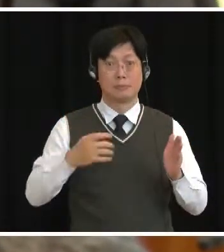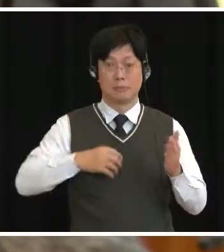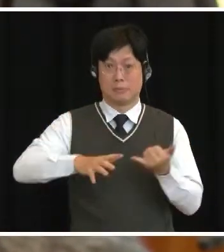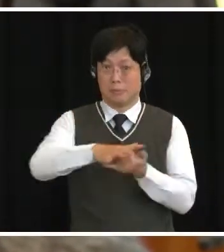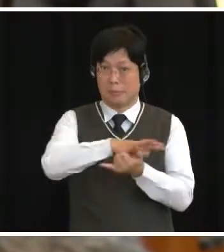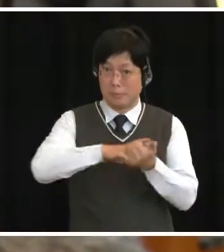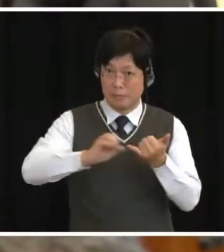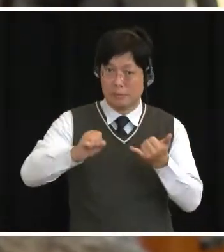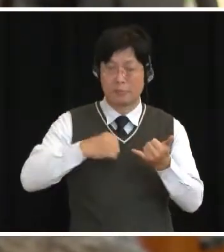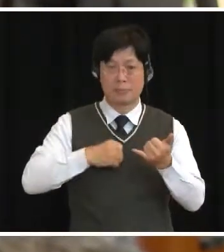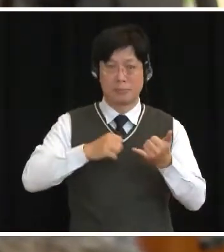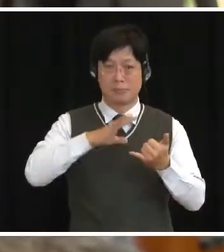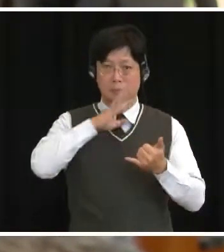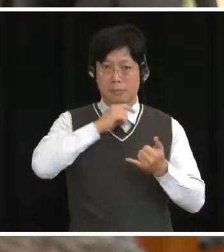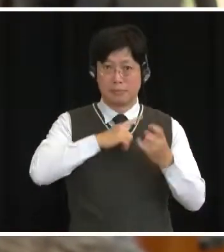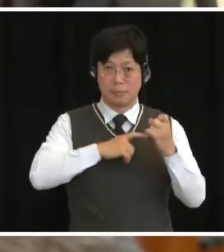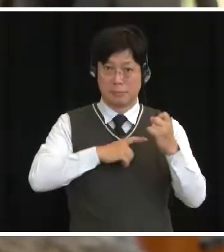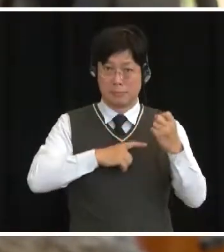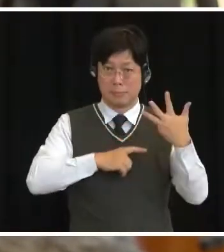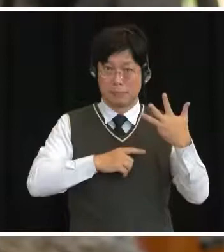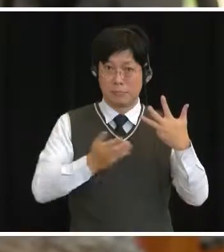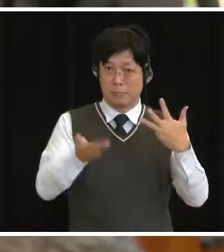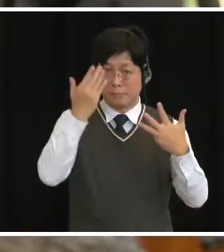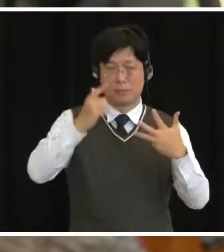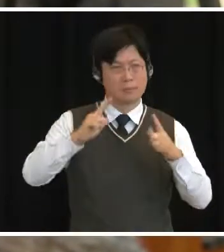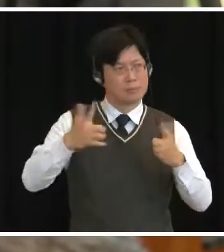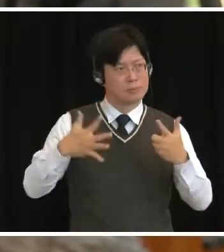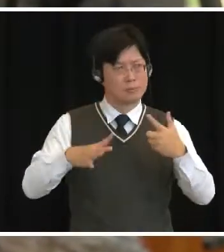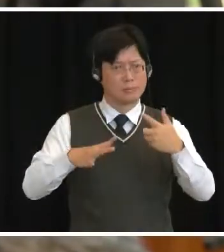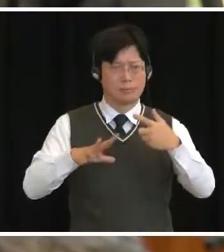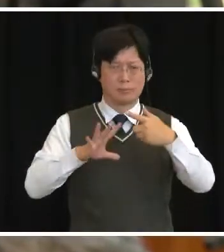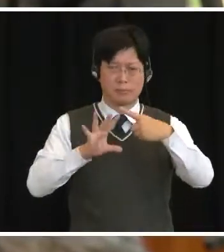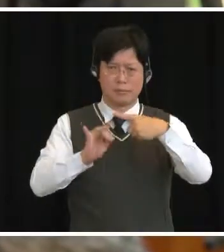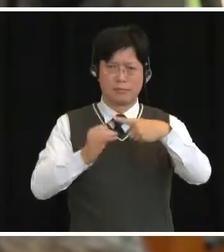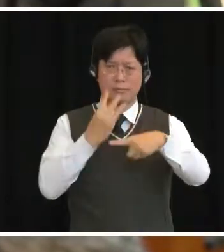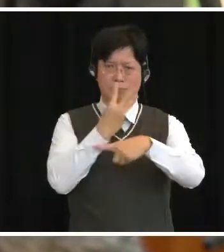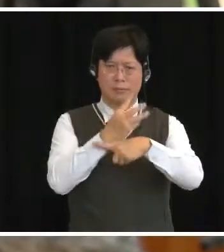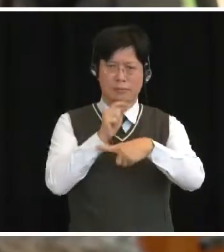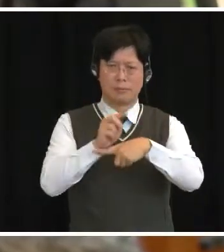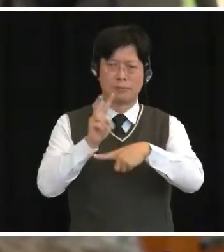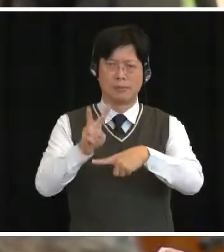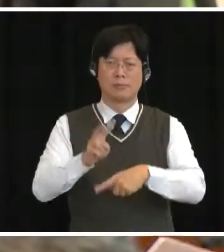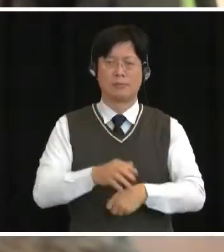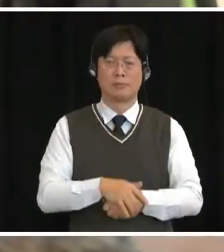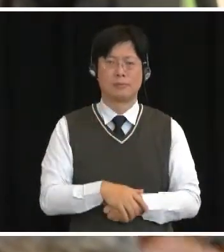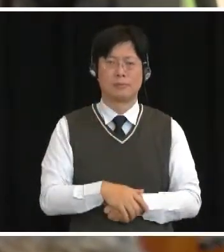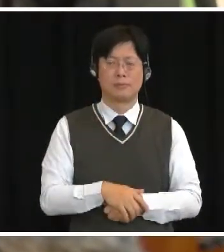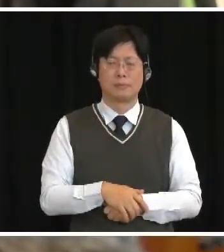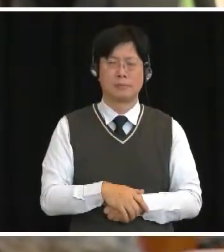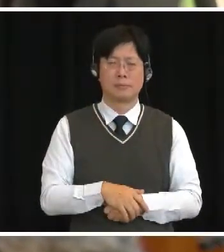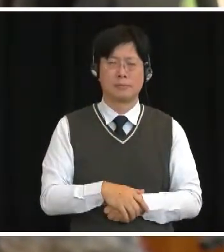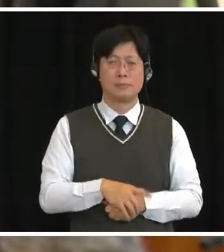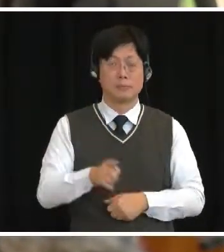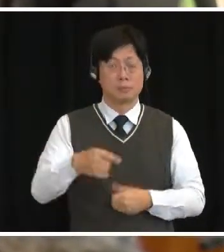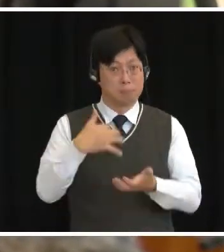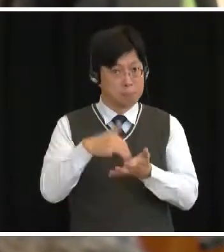As for the population aged between 18 and 20, it's